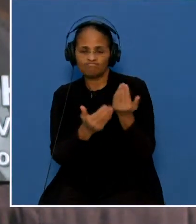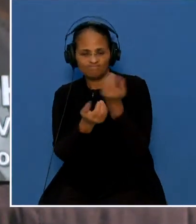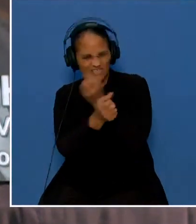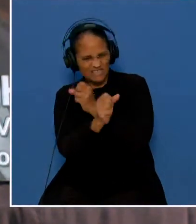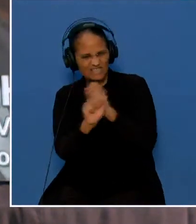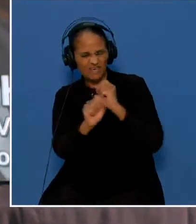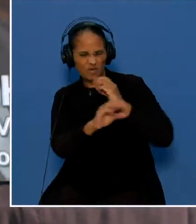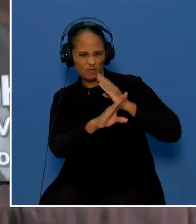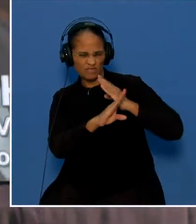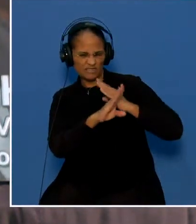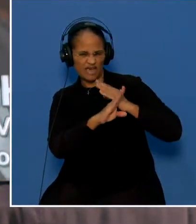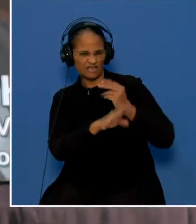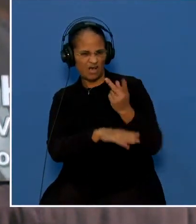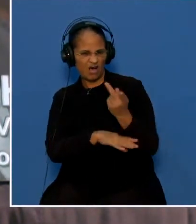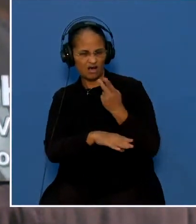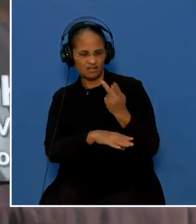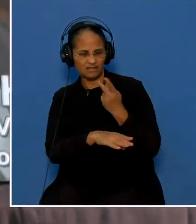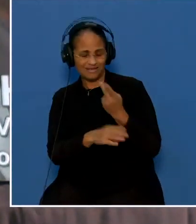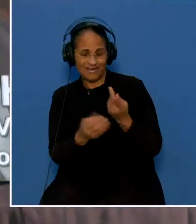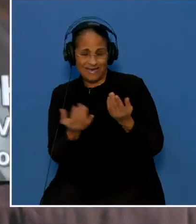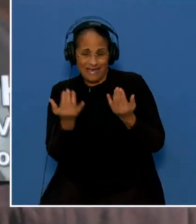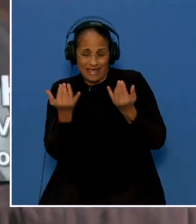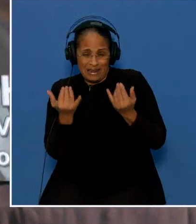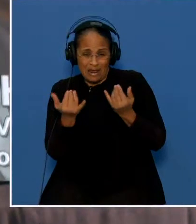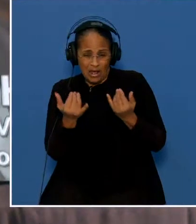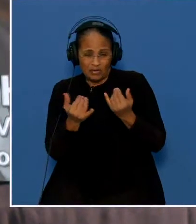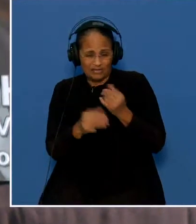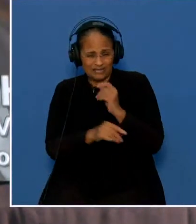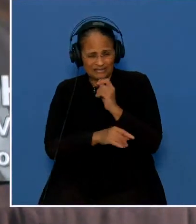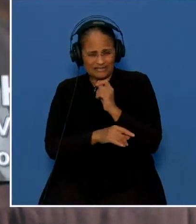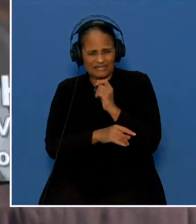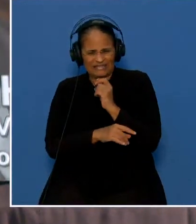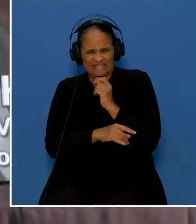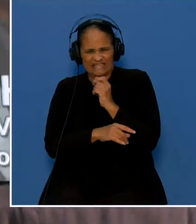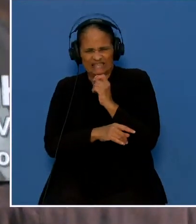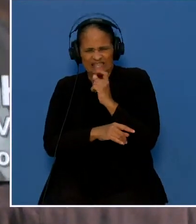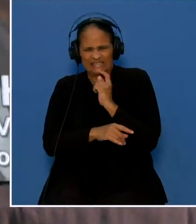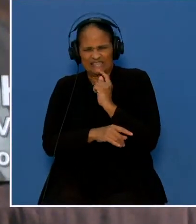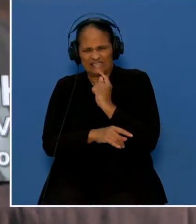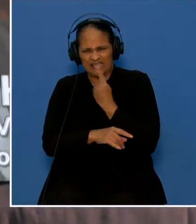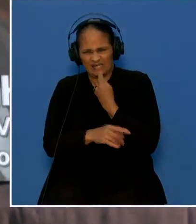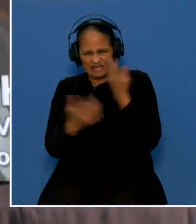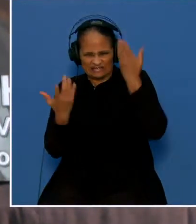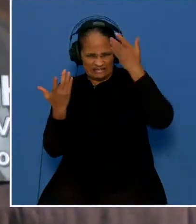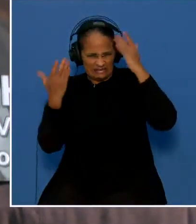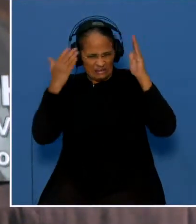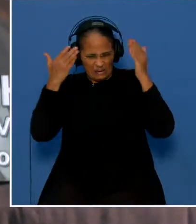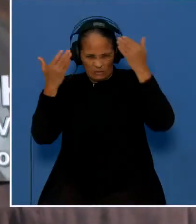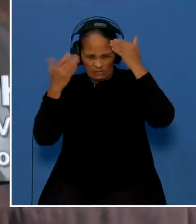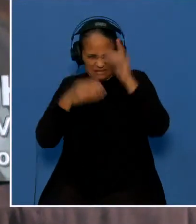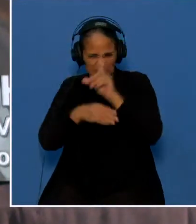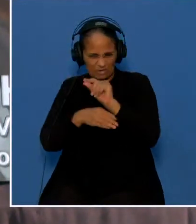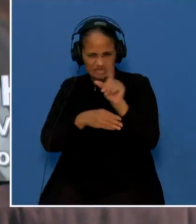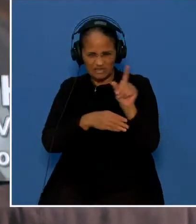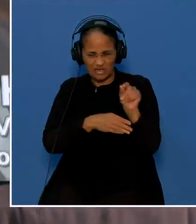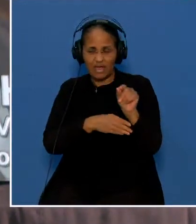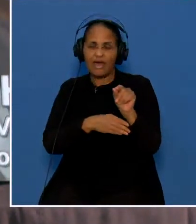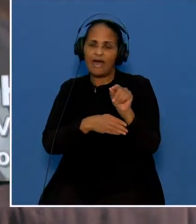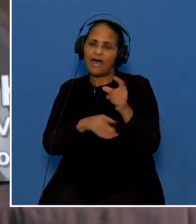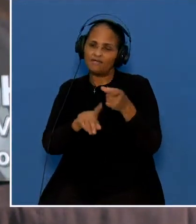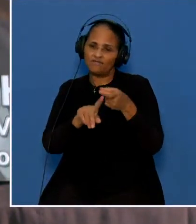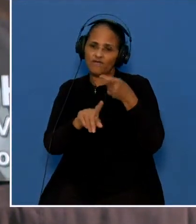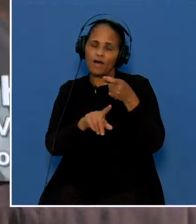safeguard and protect us under the unprecedented circumstances of 2020. On behalf of the Ministry of National